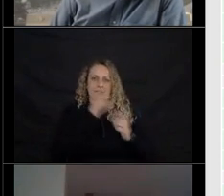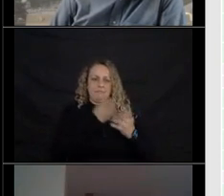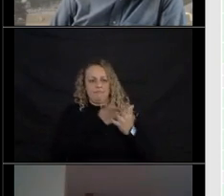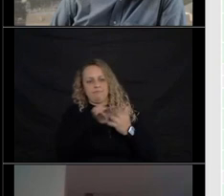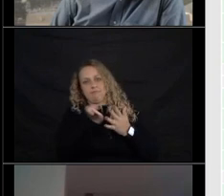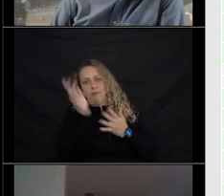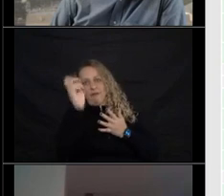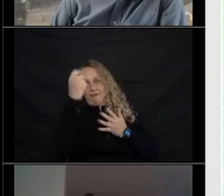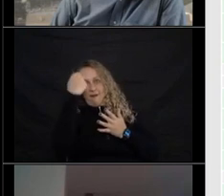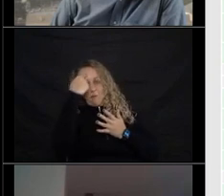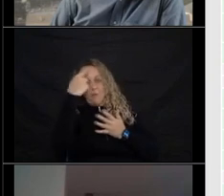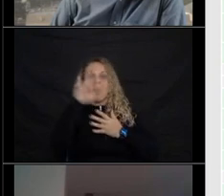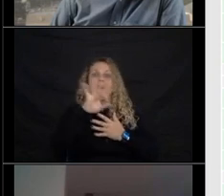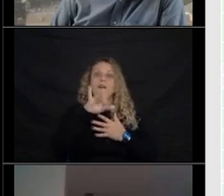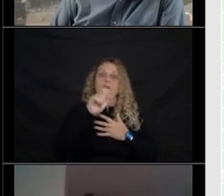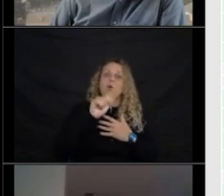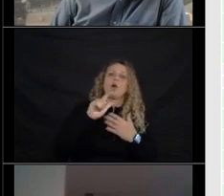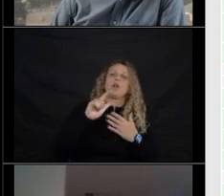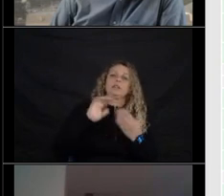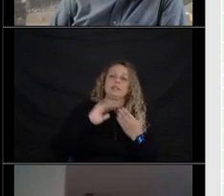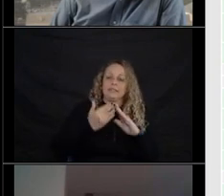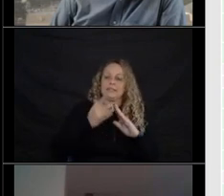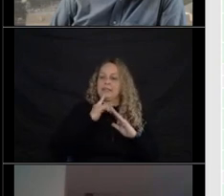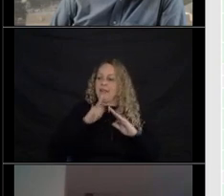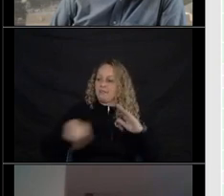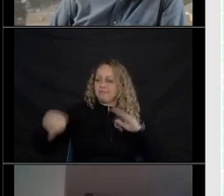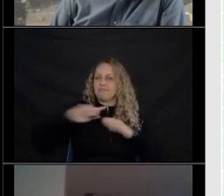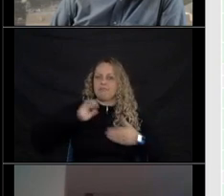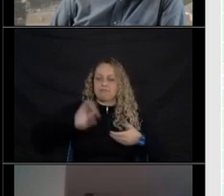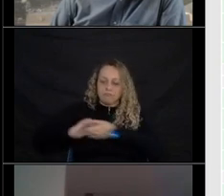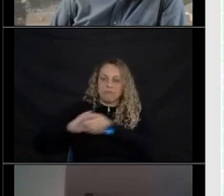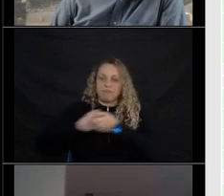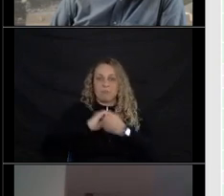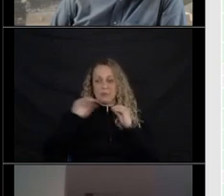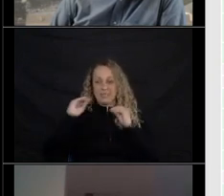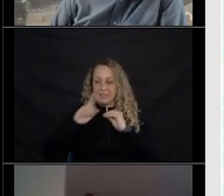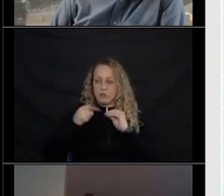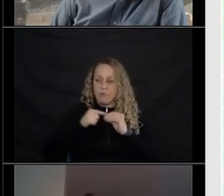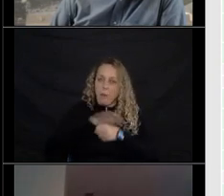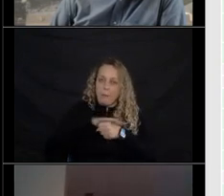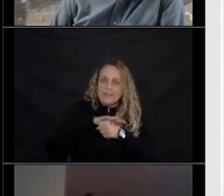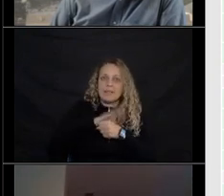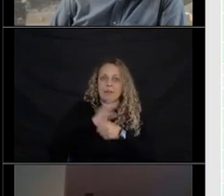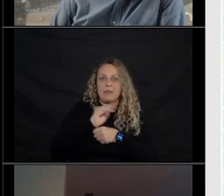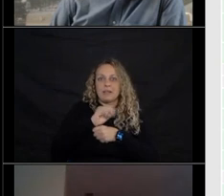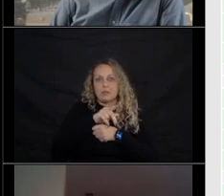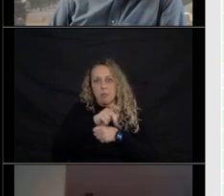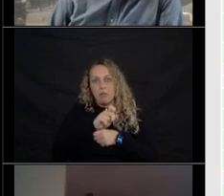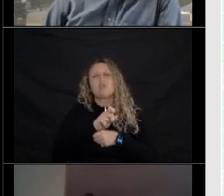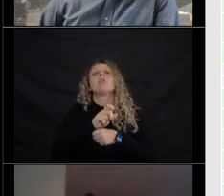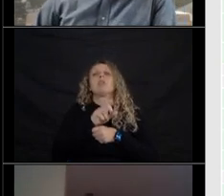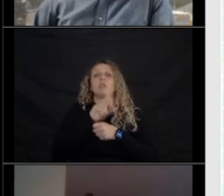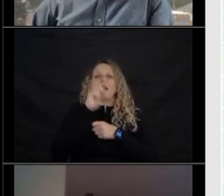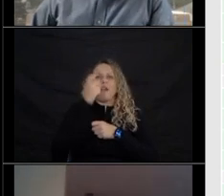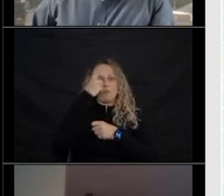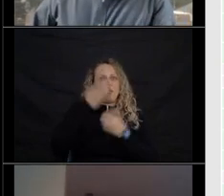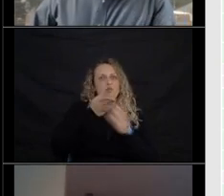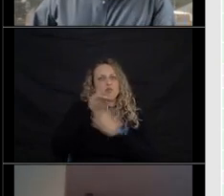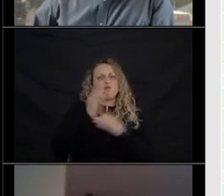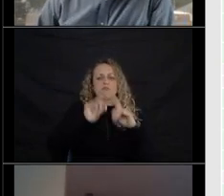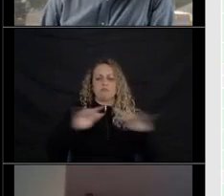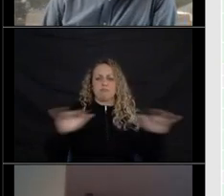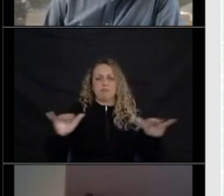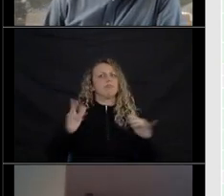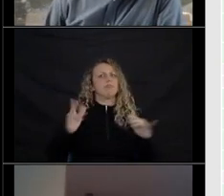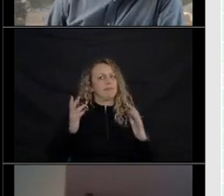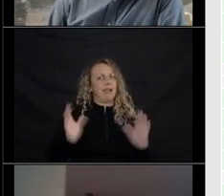Florida League of Cities and its member cities have joined together to teach citizens about municipal government through a variety of activities. Now, therefore, I,